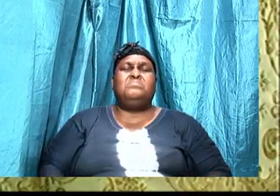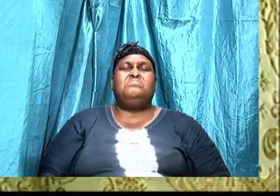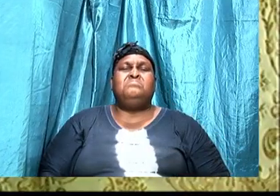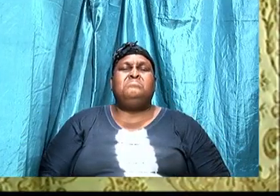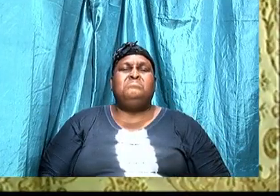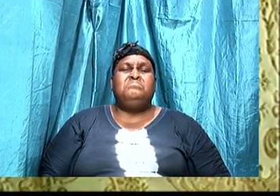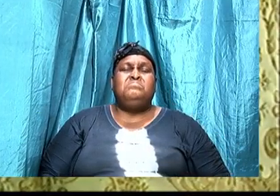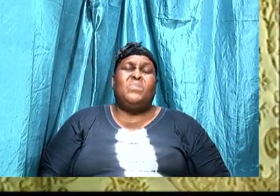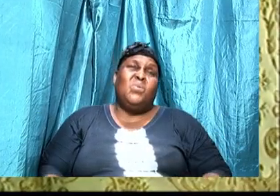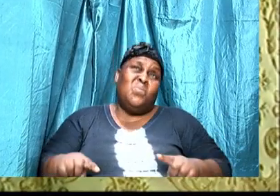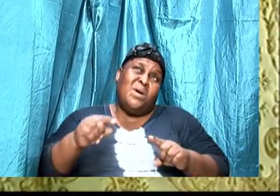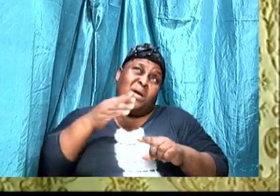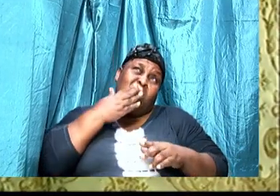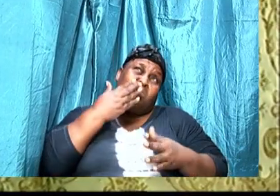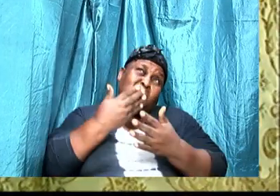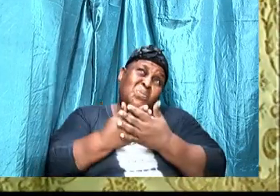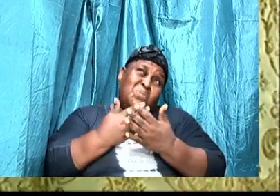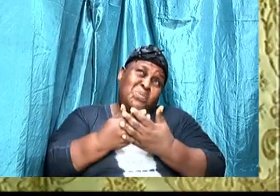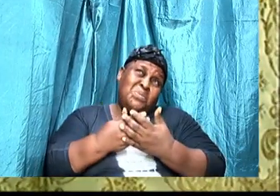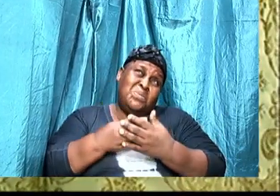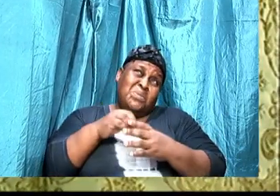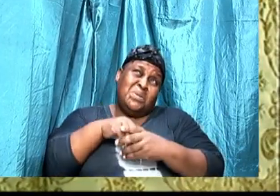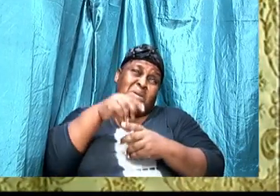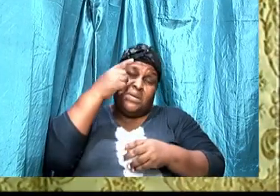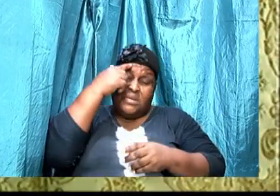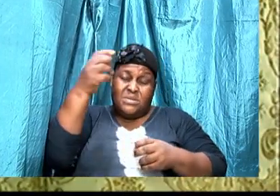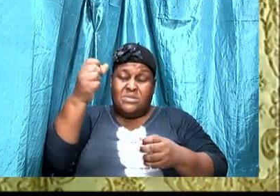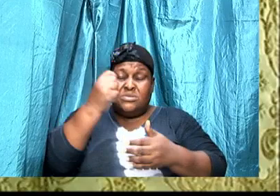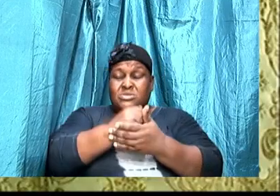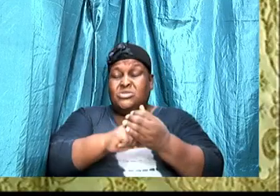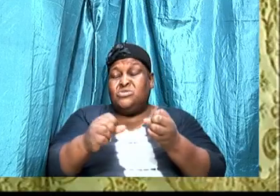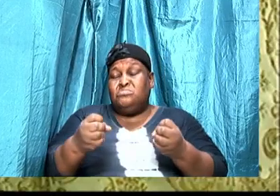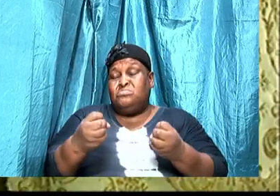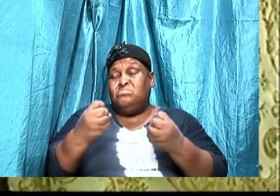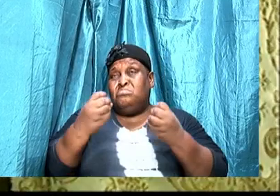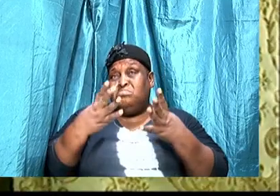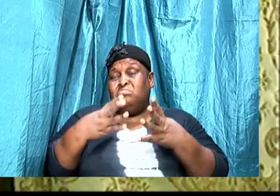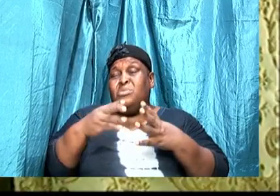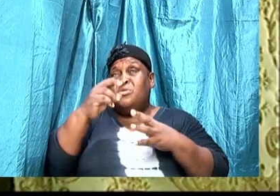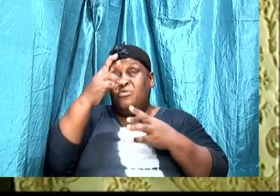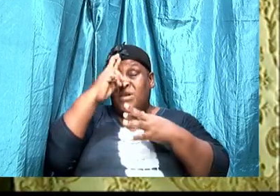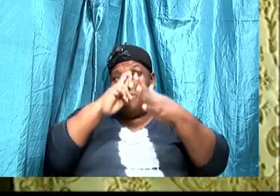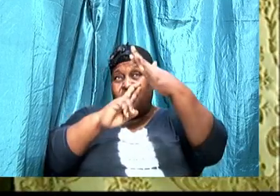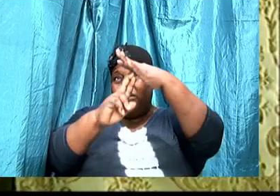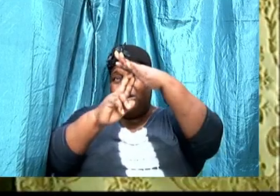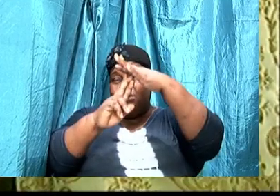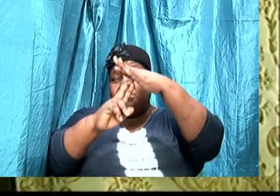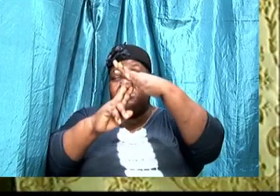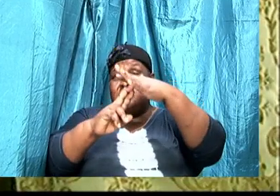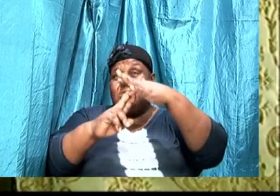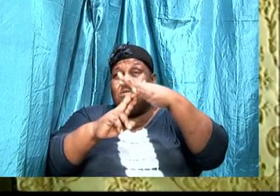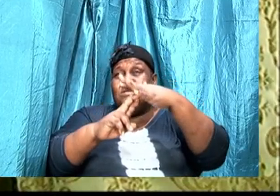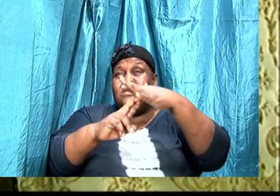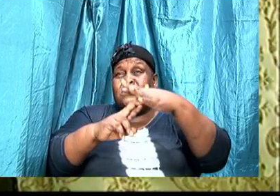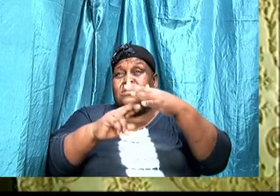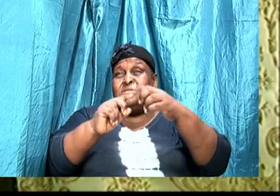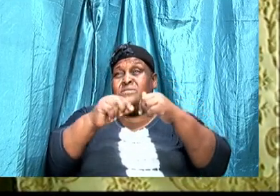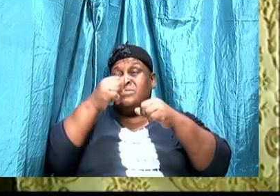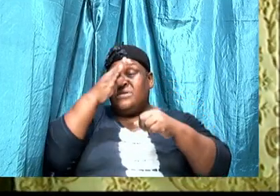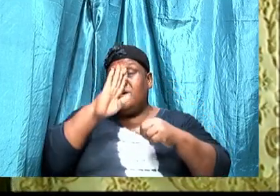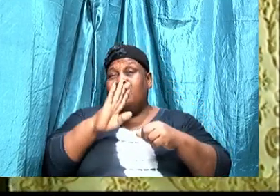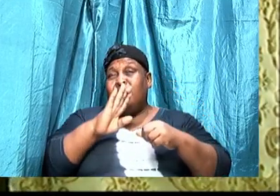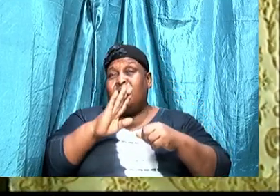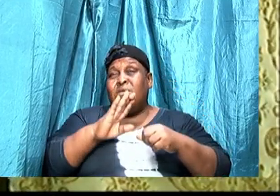does show that there is some amount of reverence there for God and for the things of God, in a sense it is wrong,